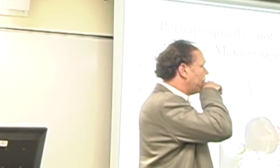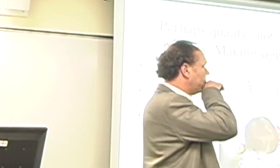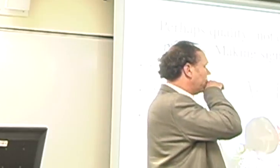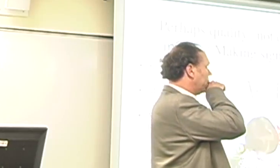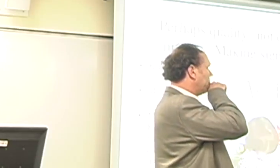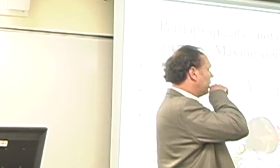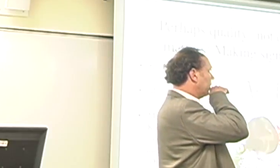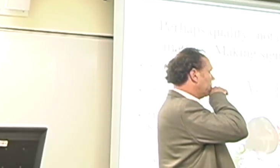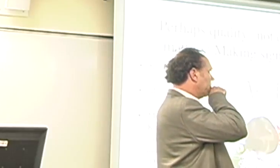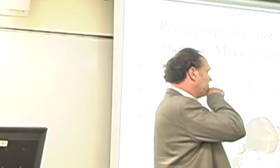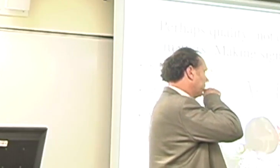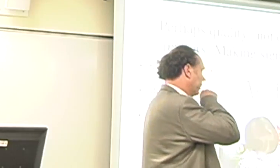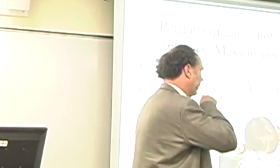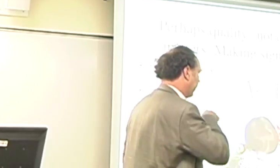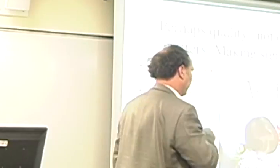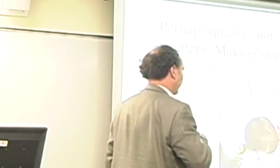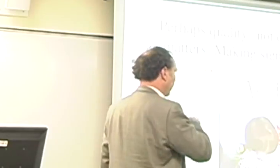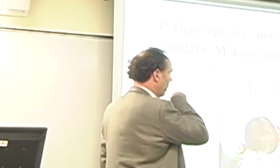this.